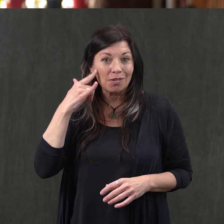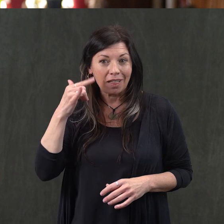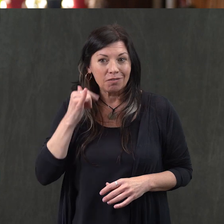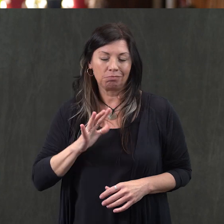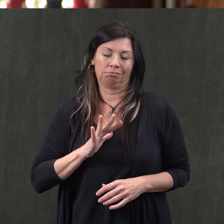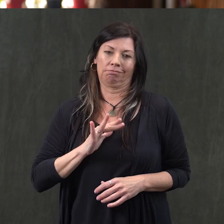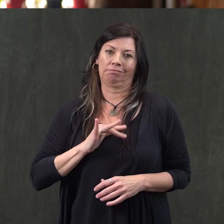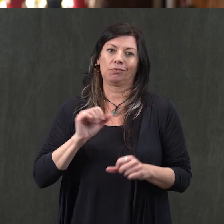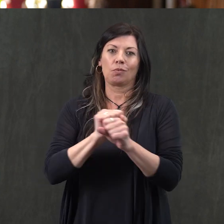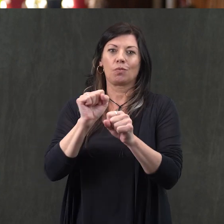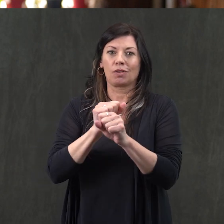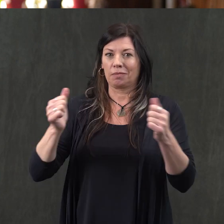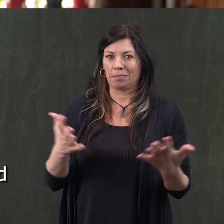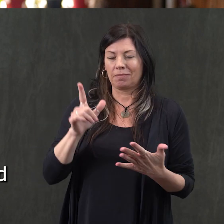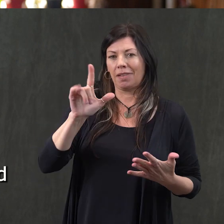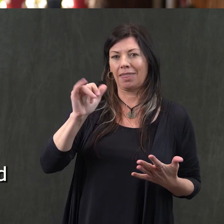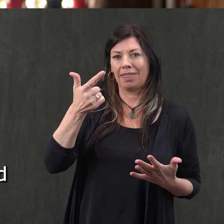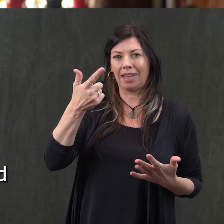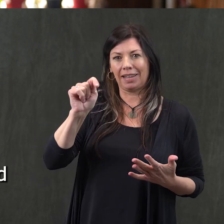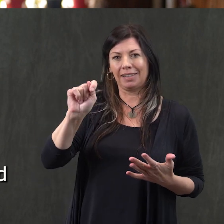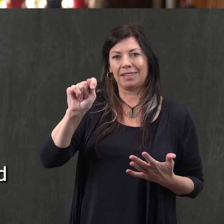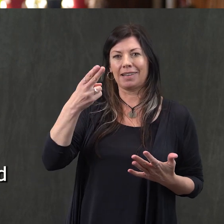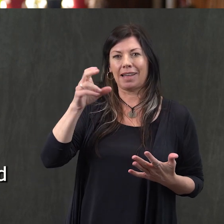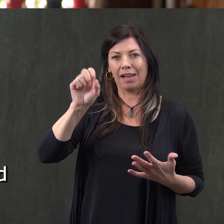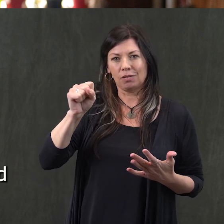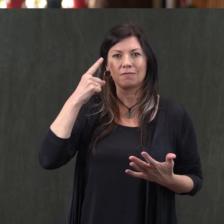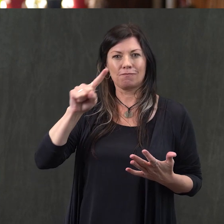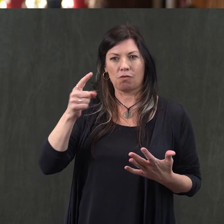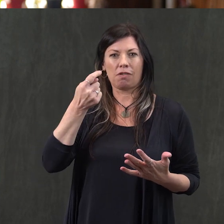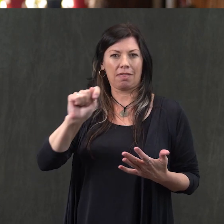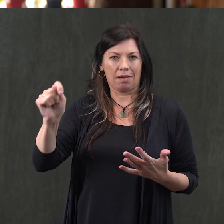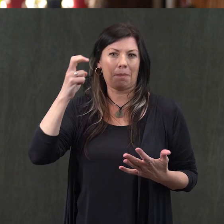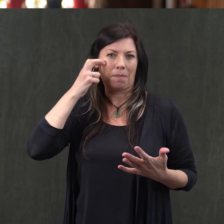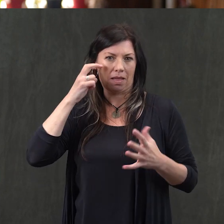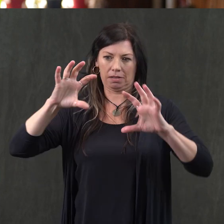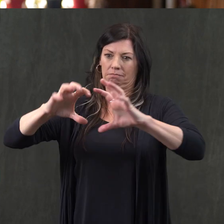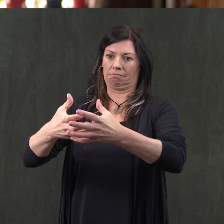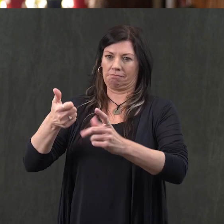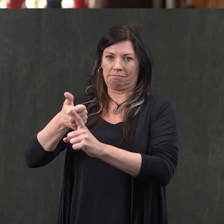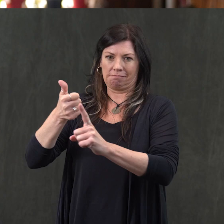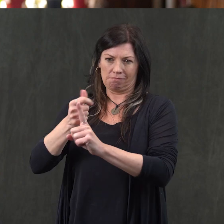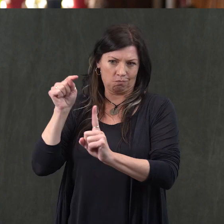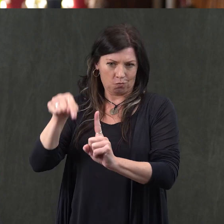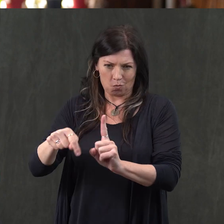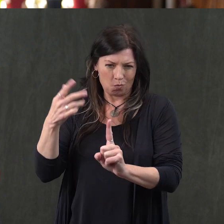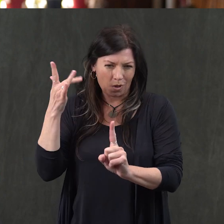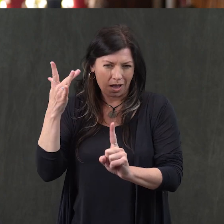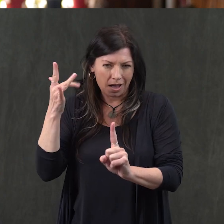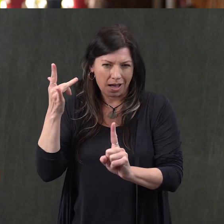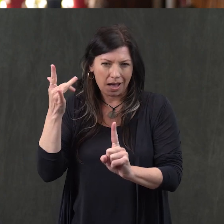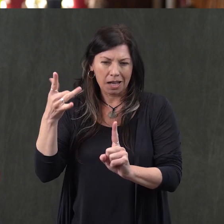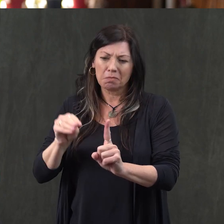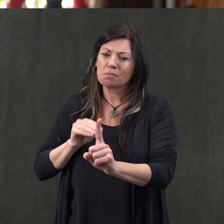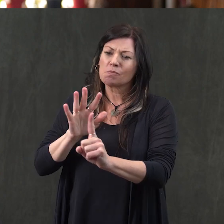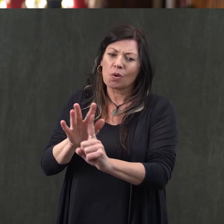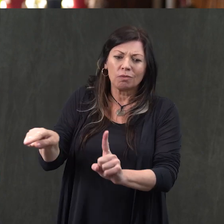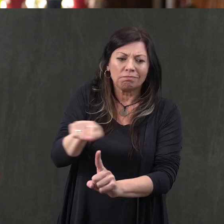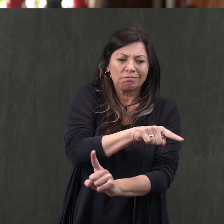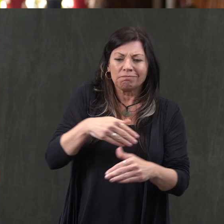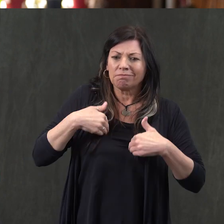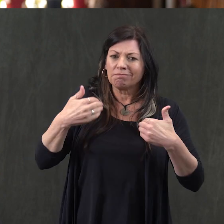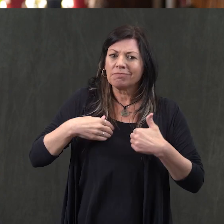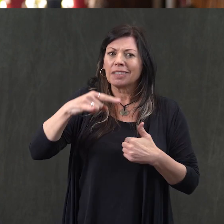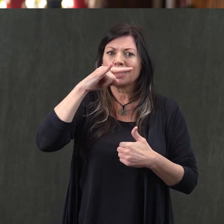Francisco to work with the Lighthouse for the Blind there to do a youth exposure